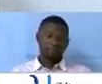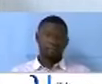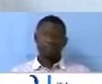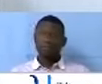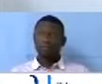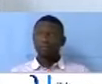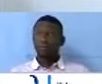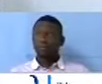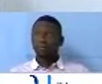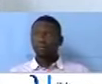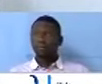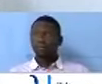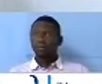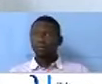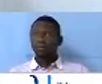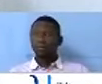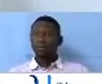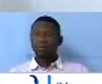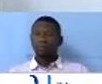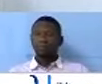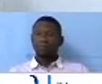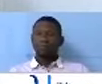tamen.